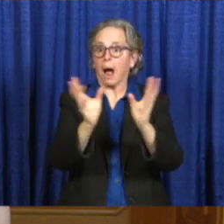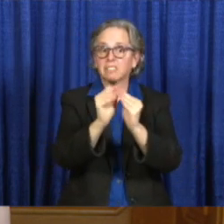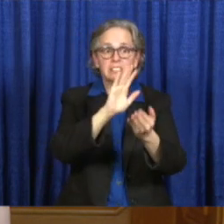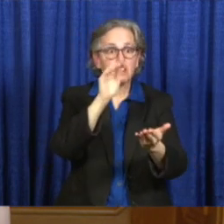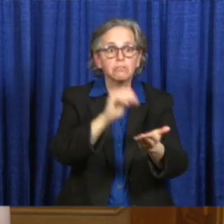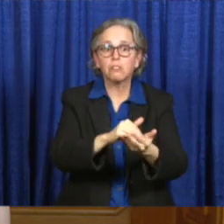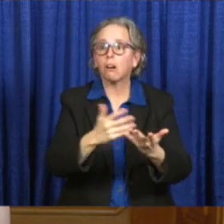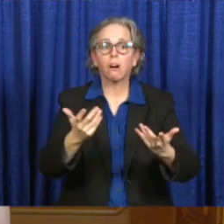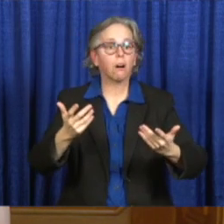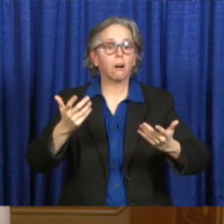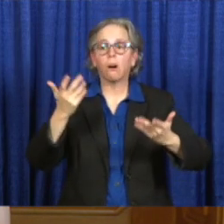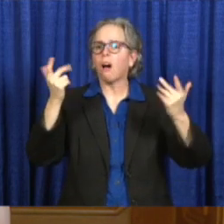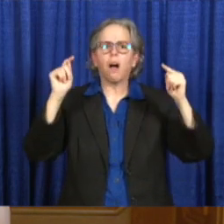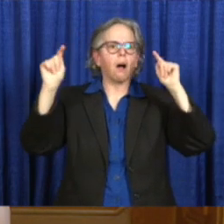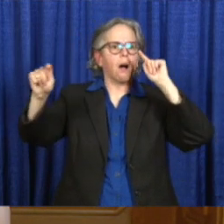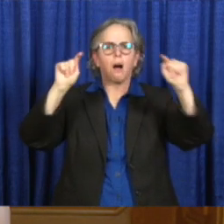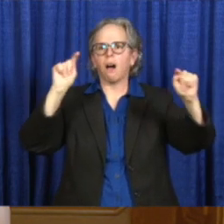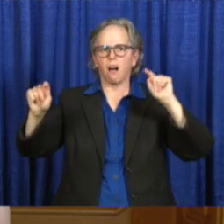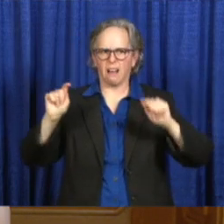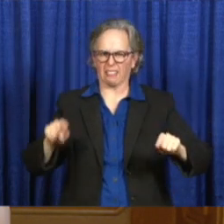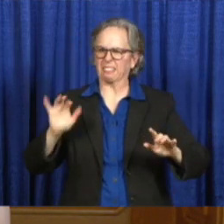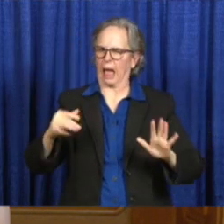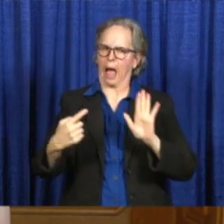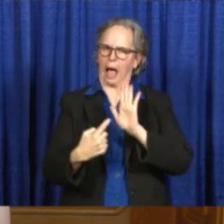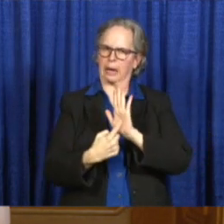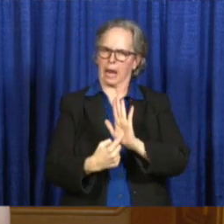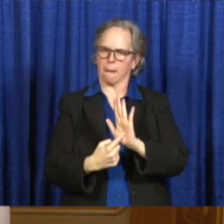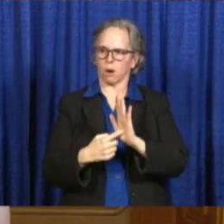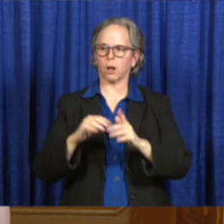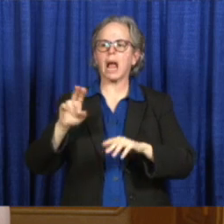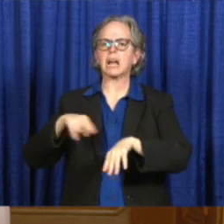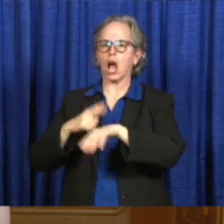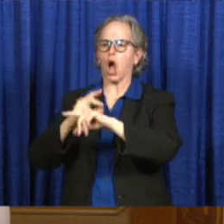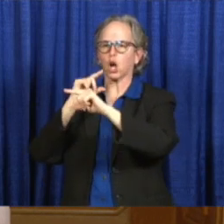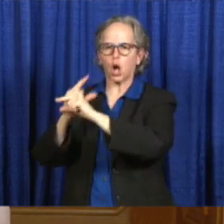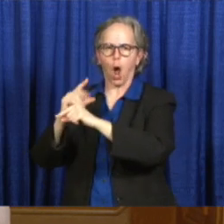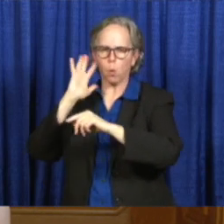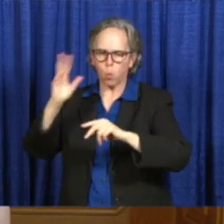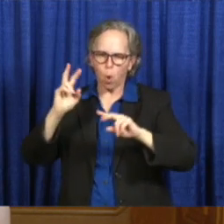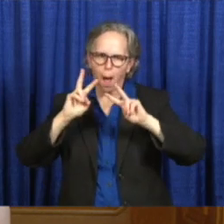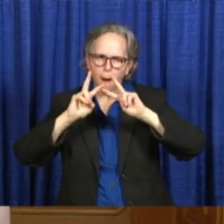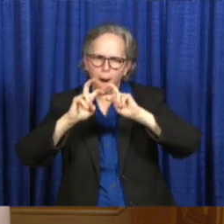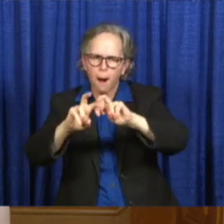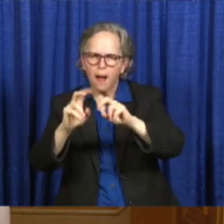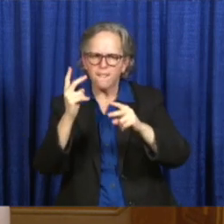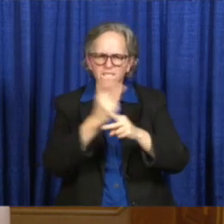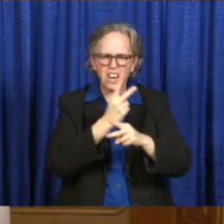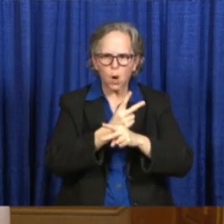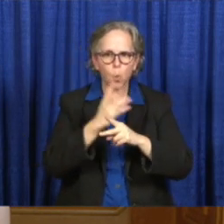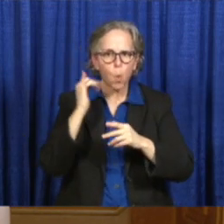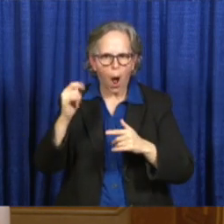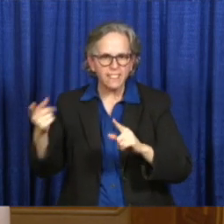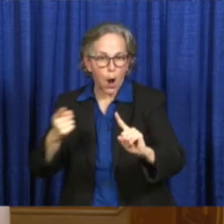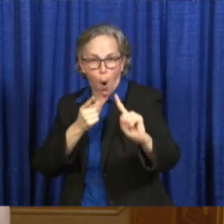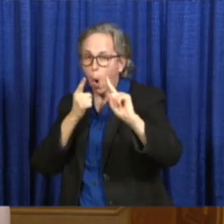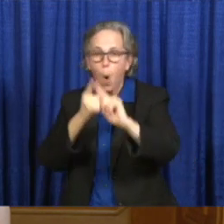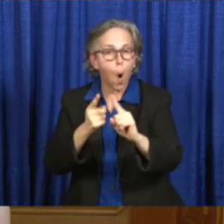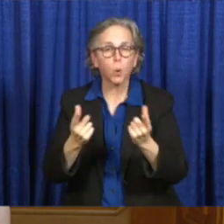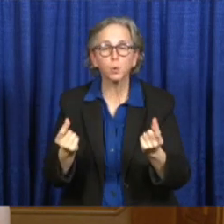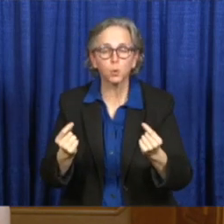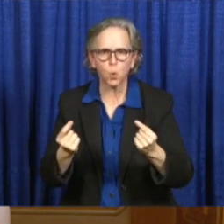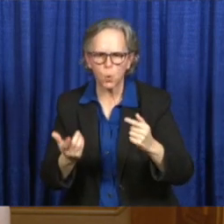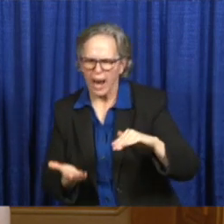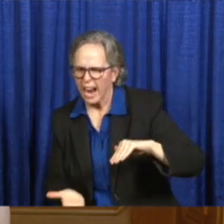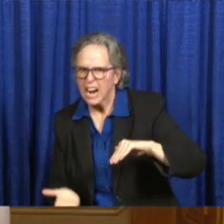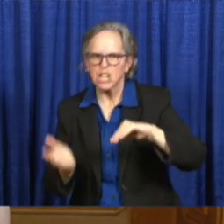they're assessing all of those things to give us increased capacity. And I think Dr. Acton may have more